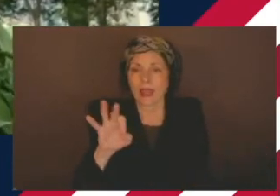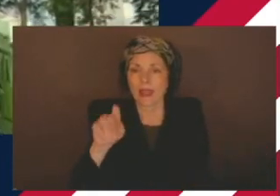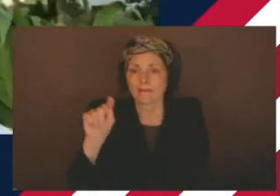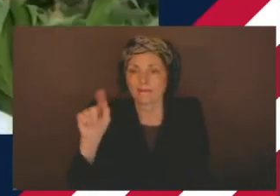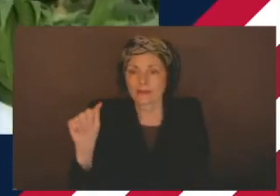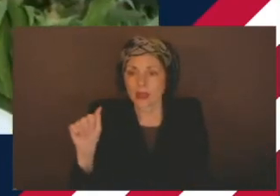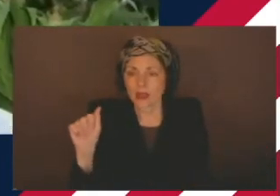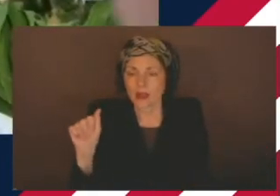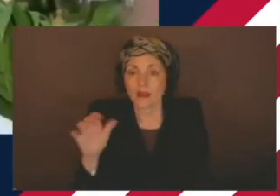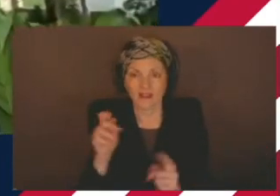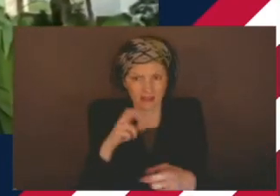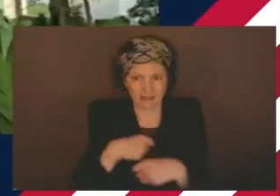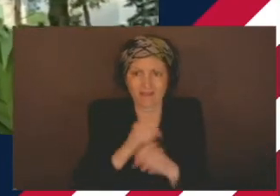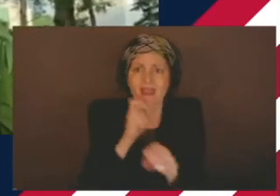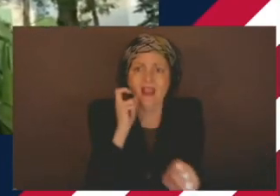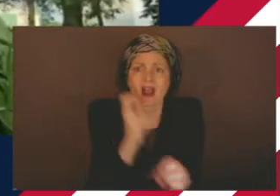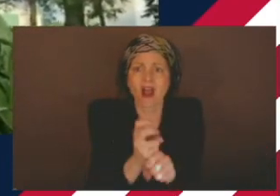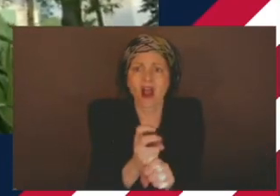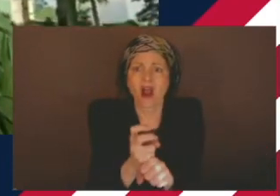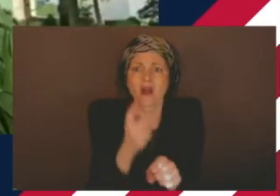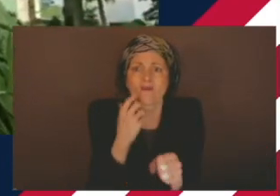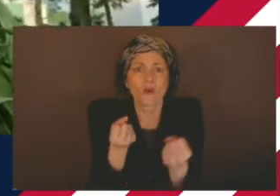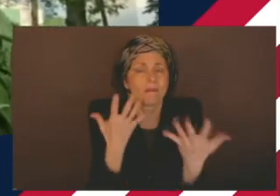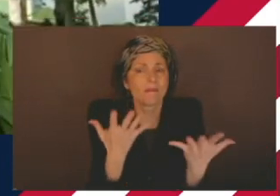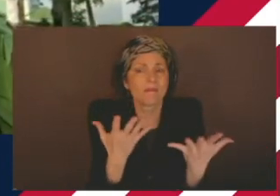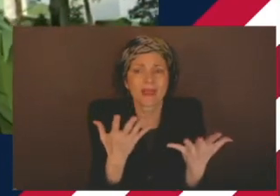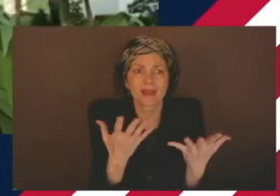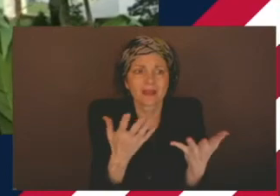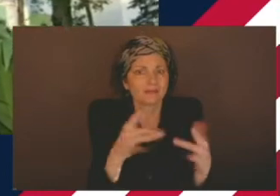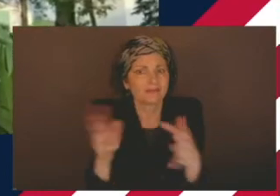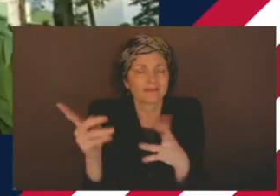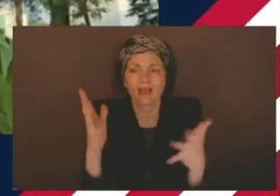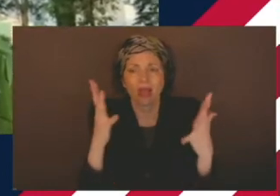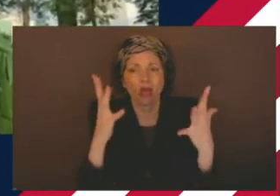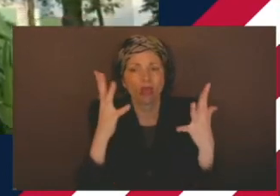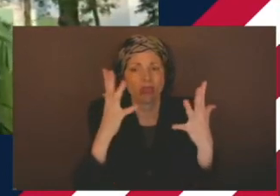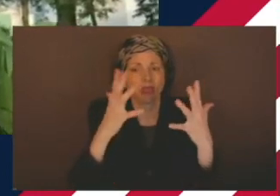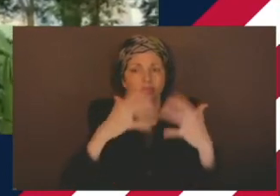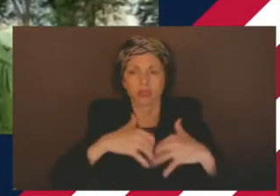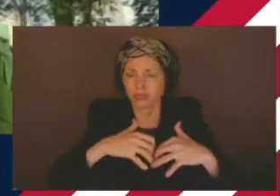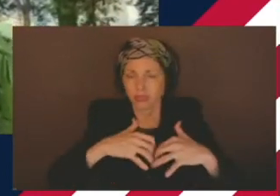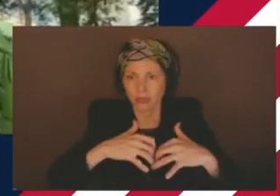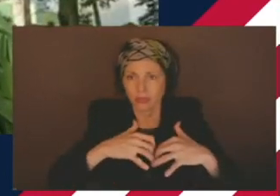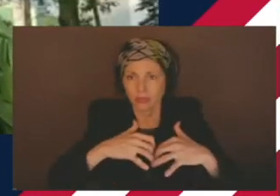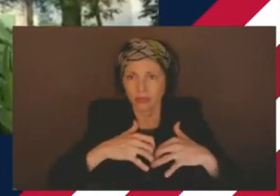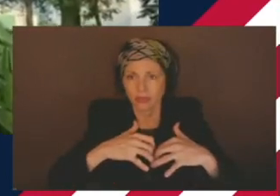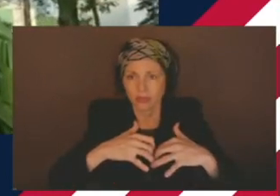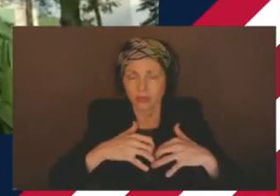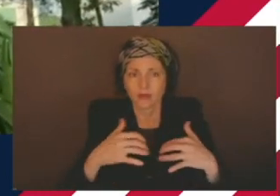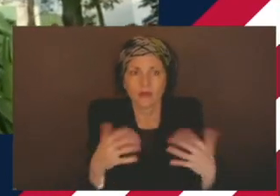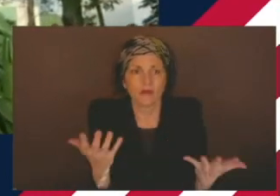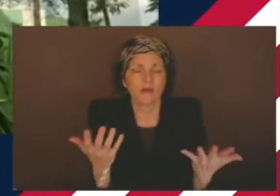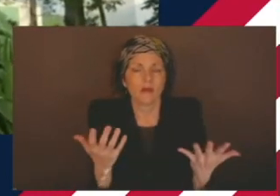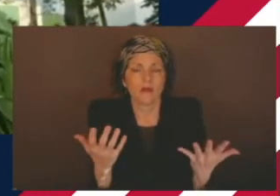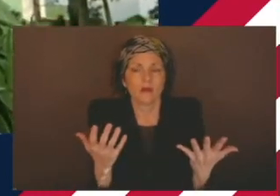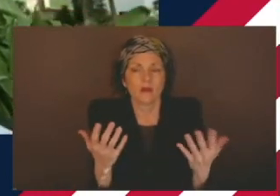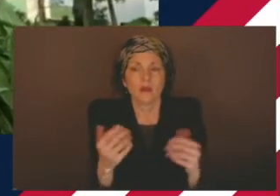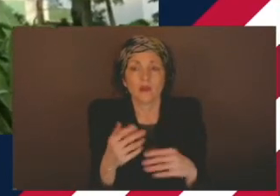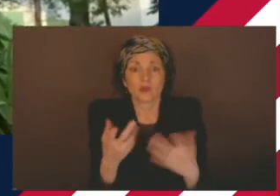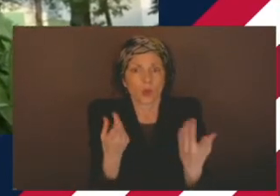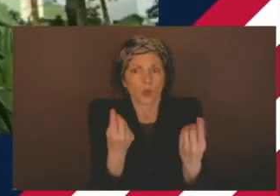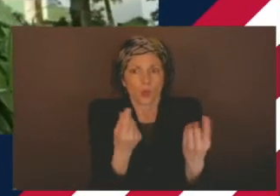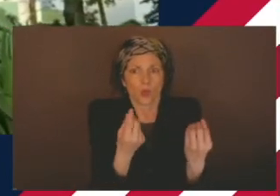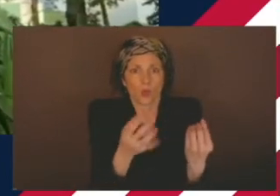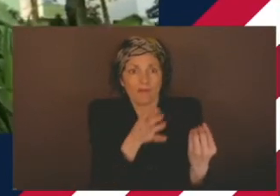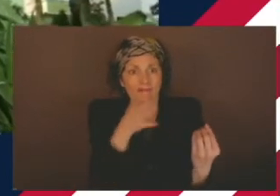uncertainty, and markets have collapsed. Main streets are having problems. So what do farmers like me